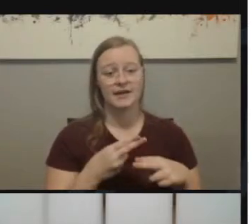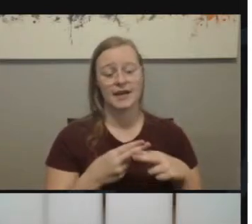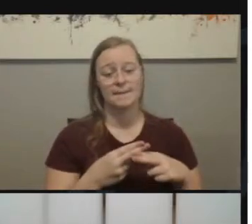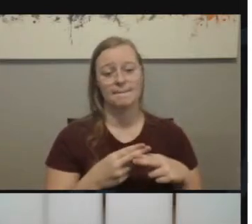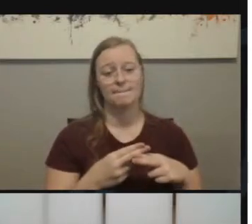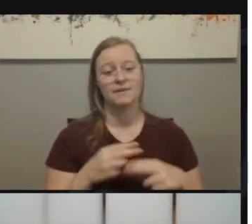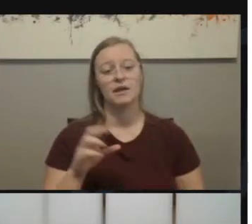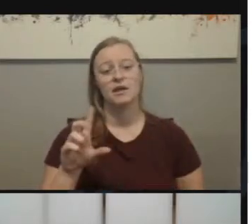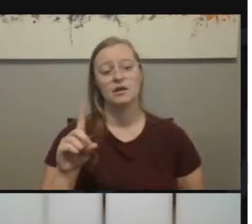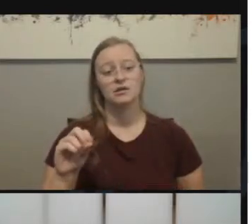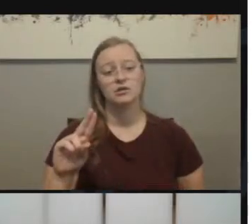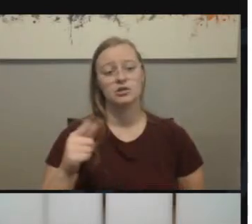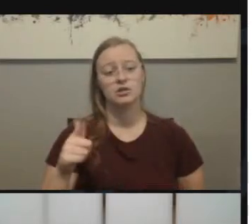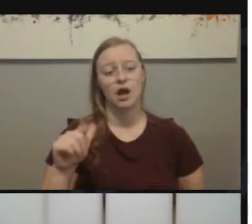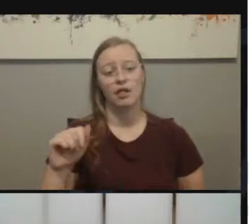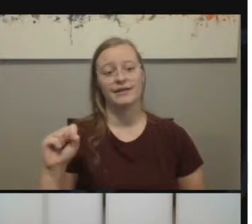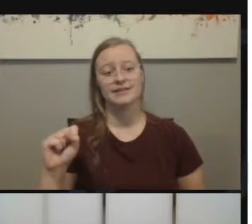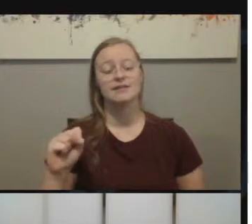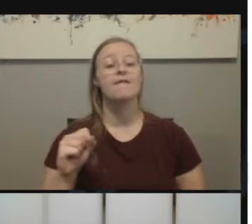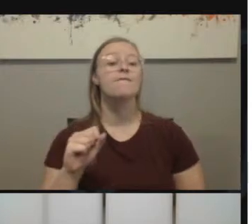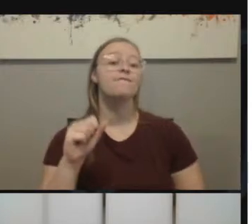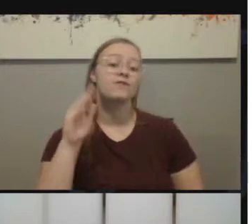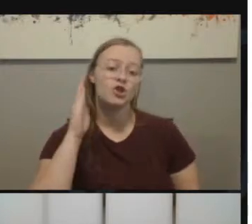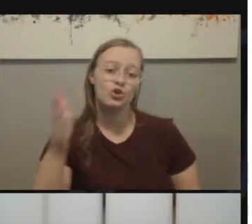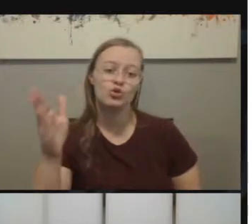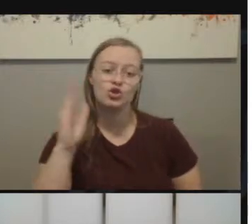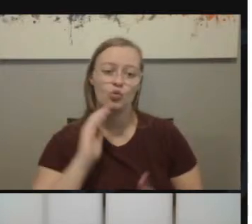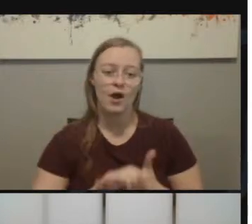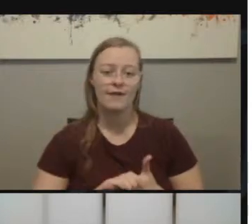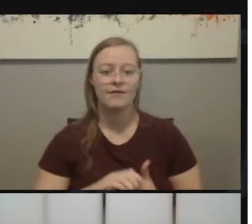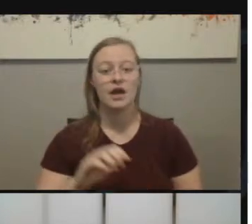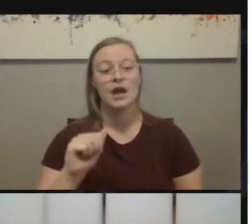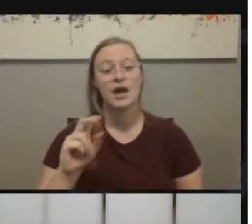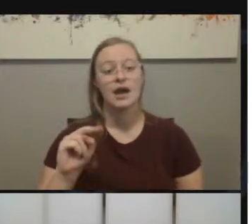of Douglass's future wife, Anna Murray.